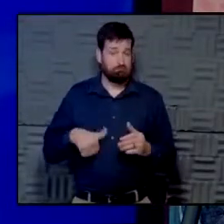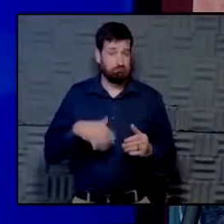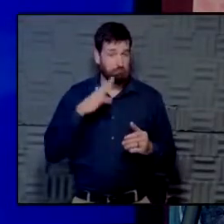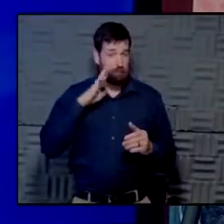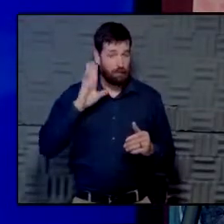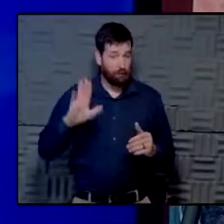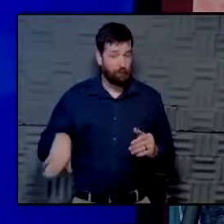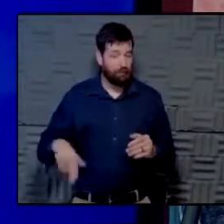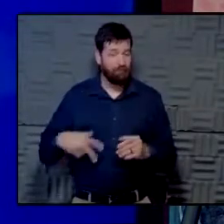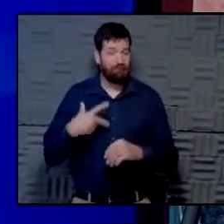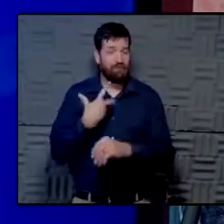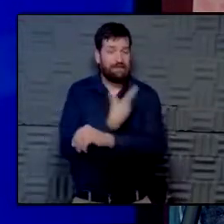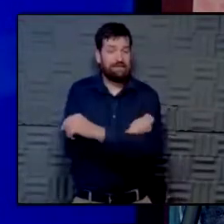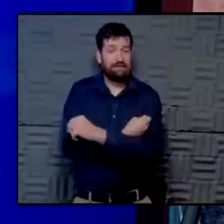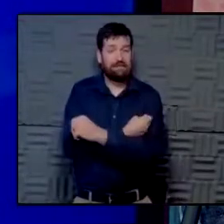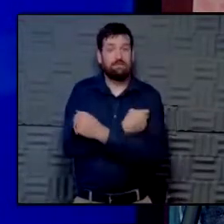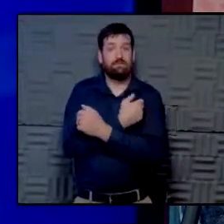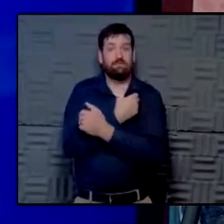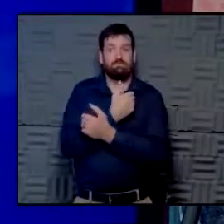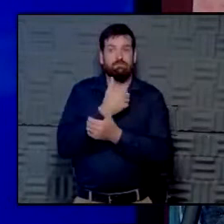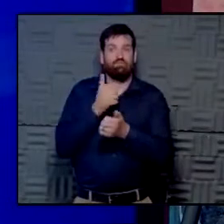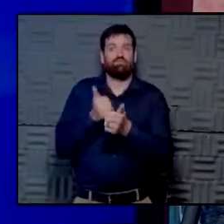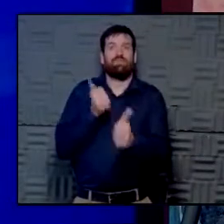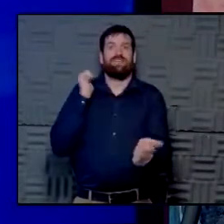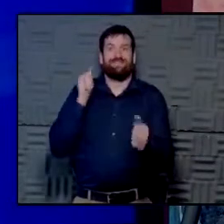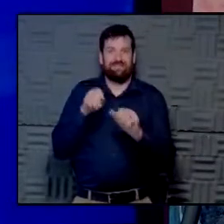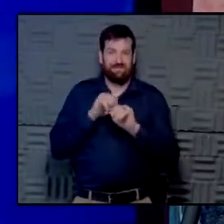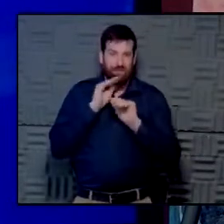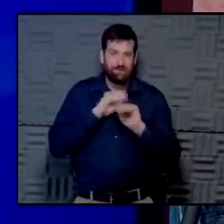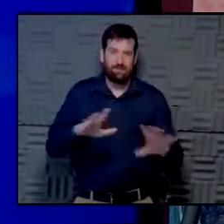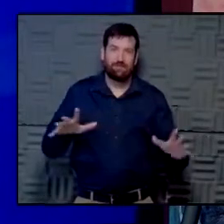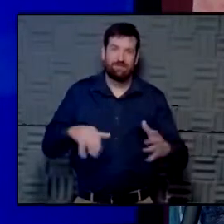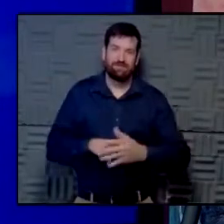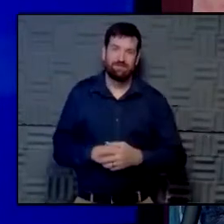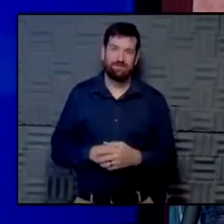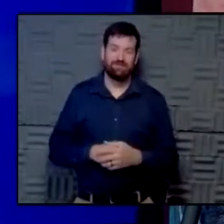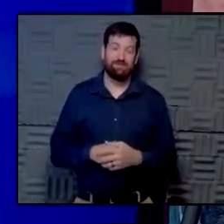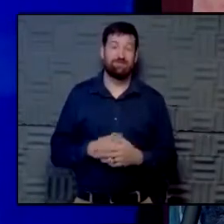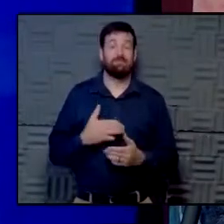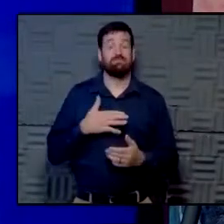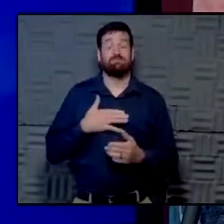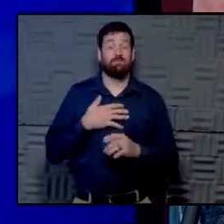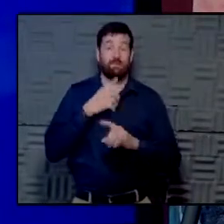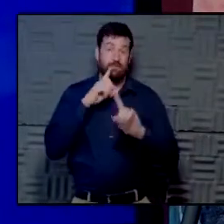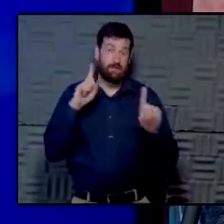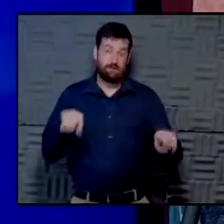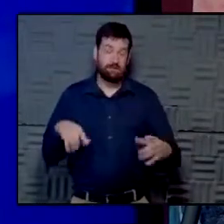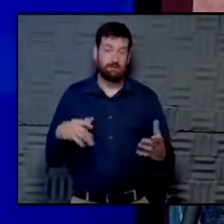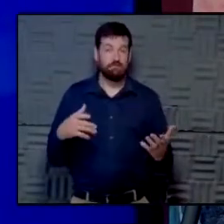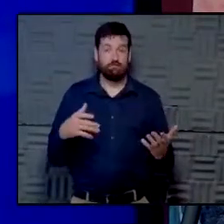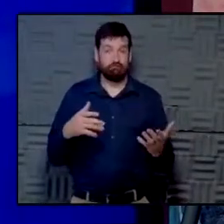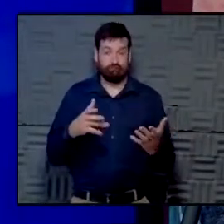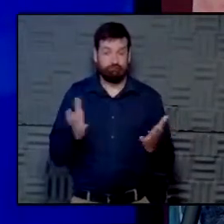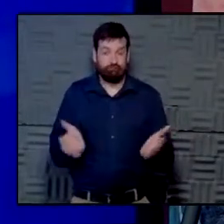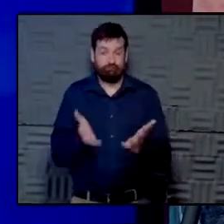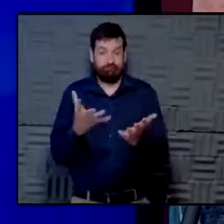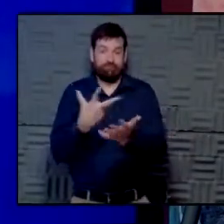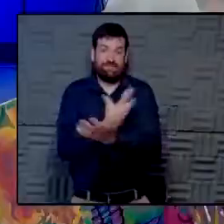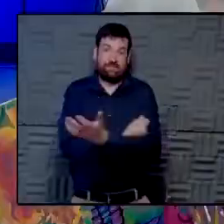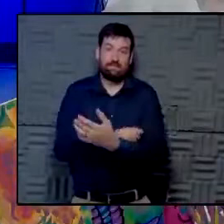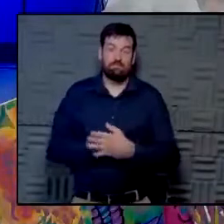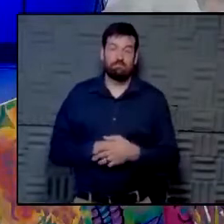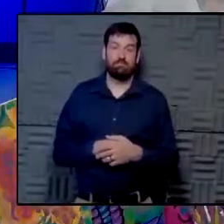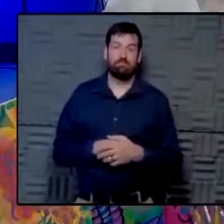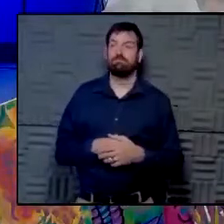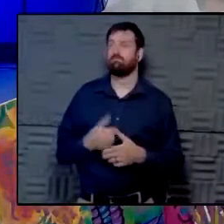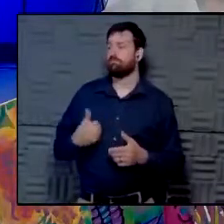that the vaccine is helpful at preventing that transmission. I think my response to that would be to encourage vaccination.